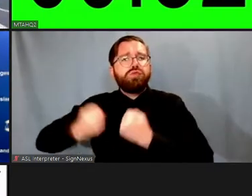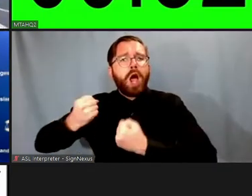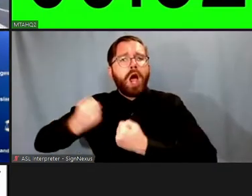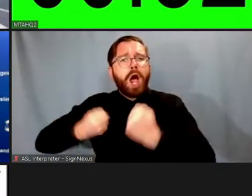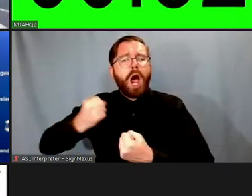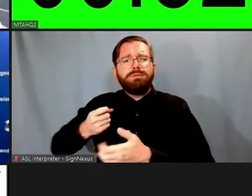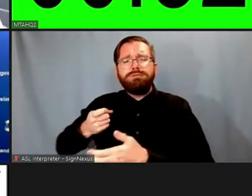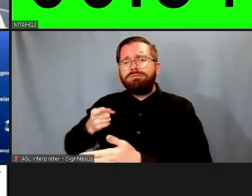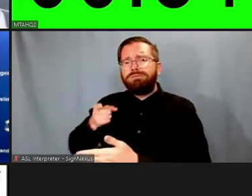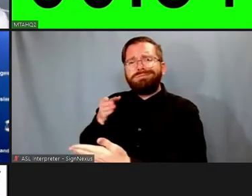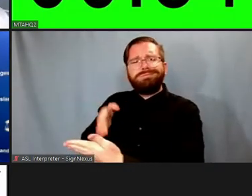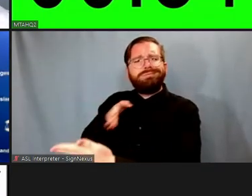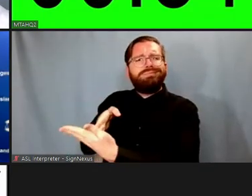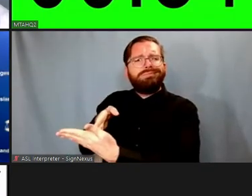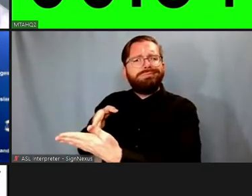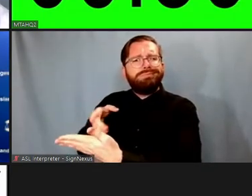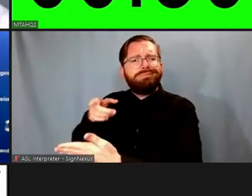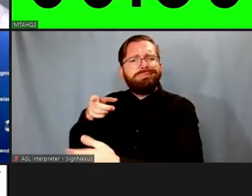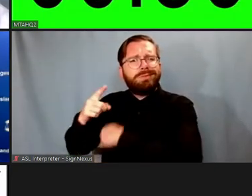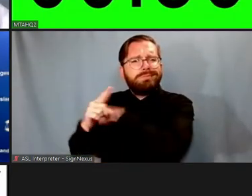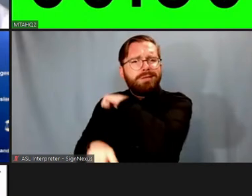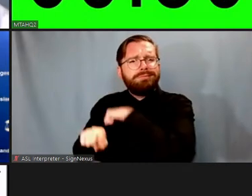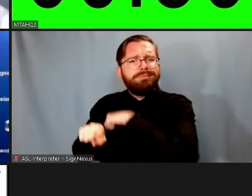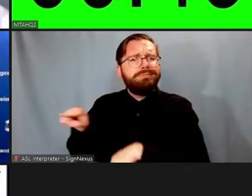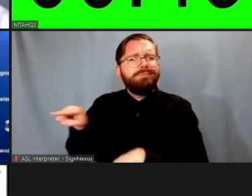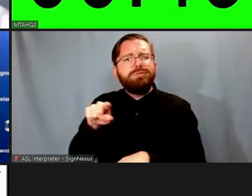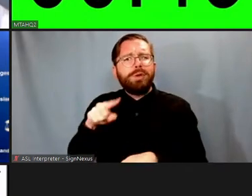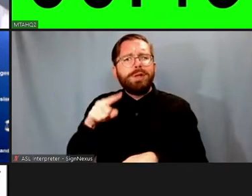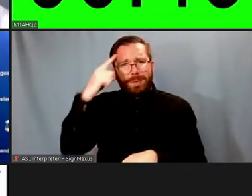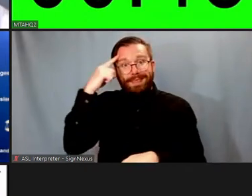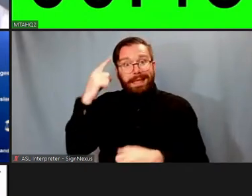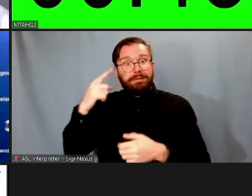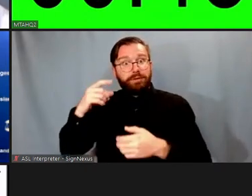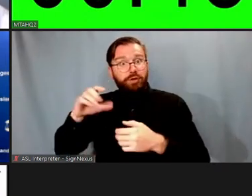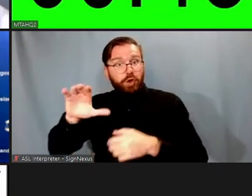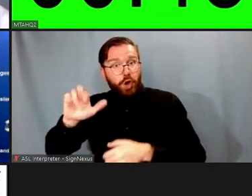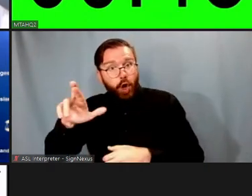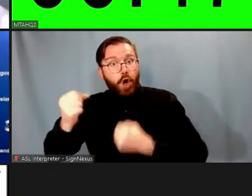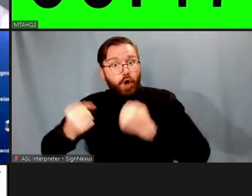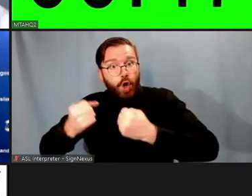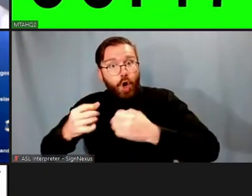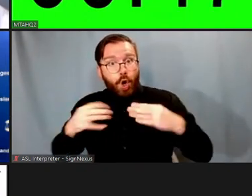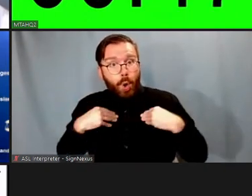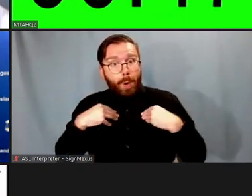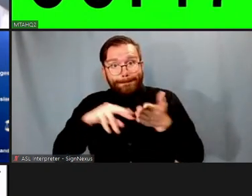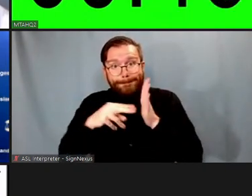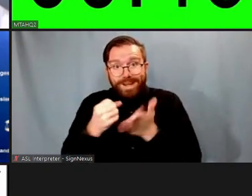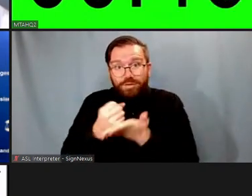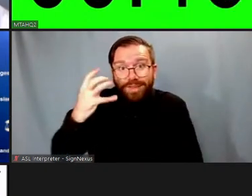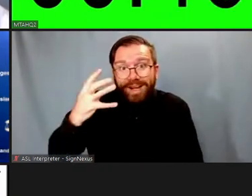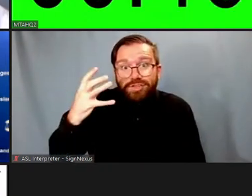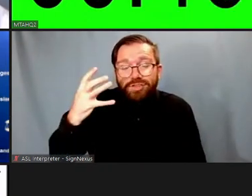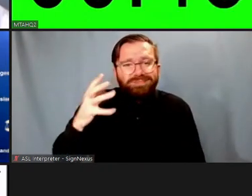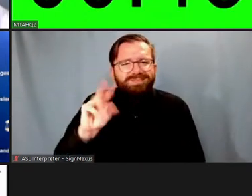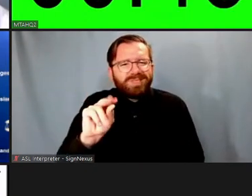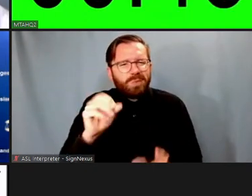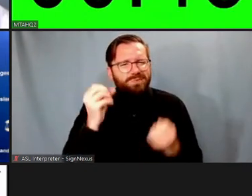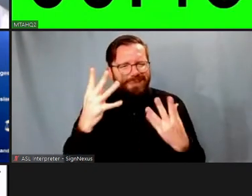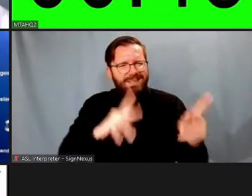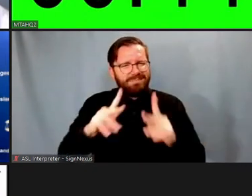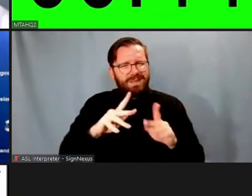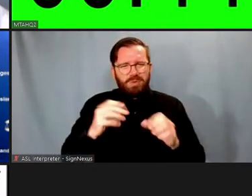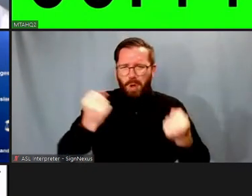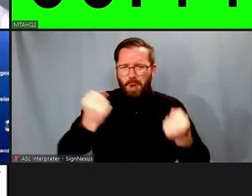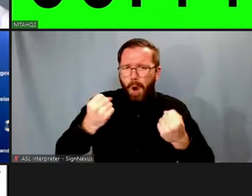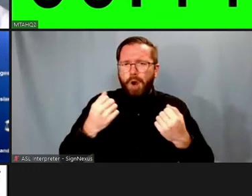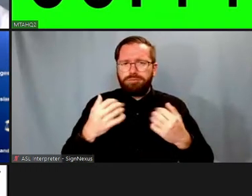they think they're rich which most the people i know who have a car in the city are not rich especially where i